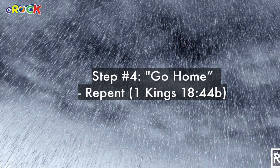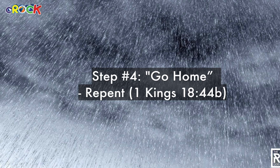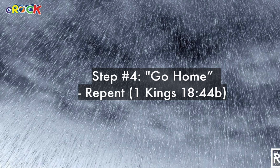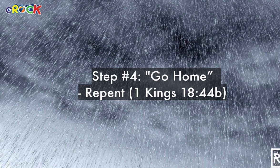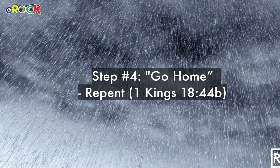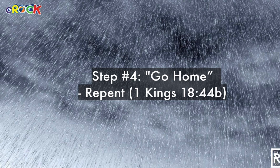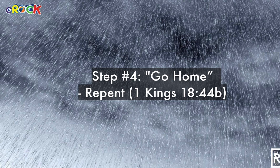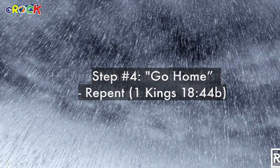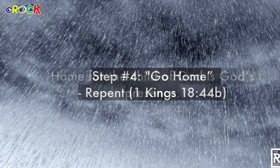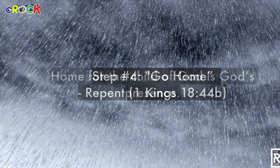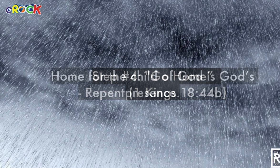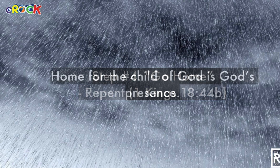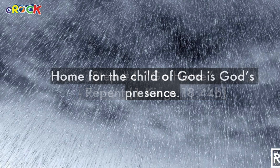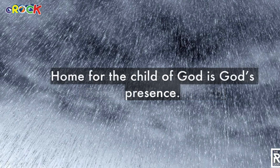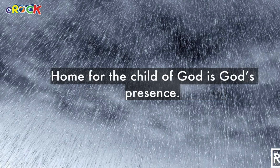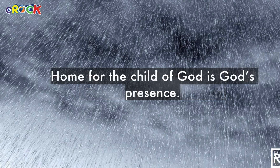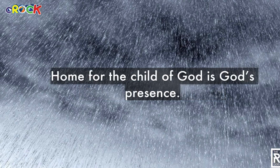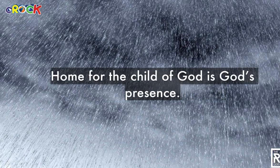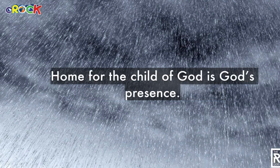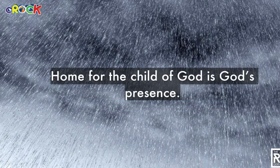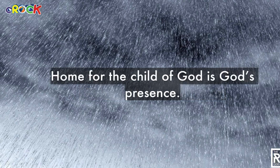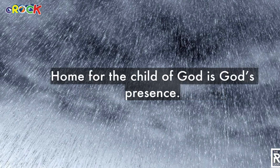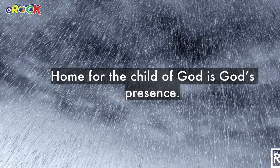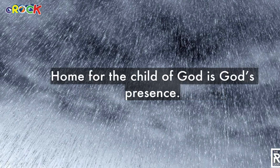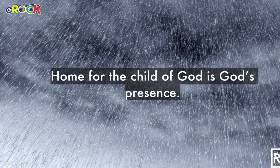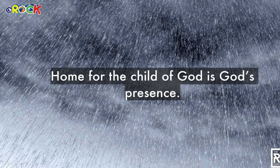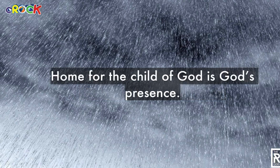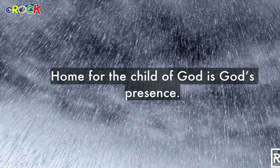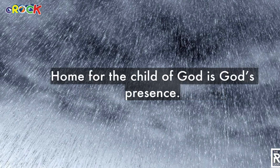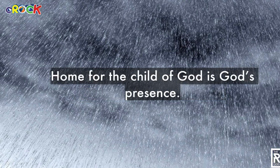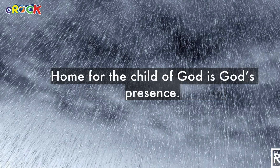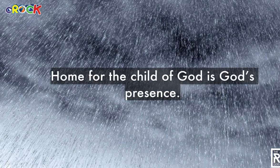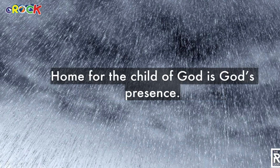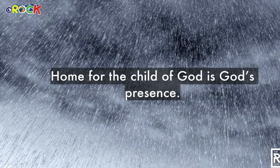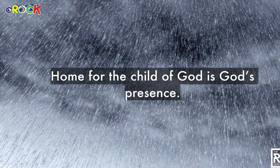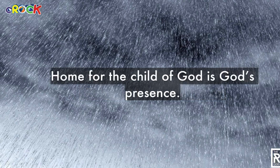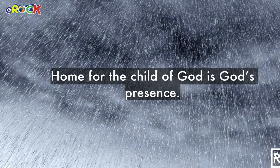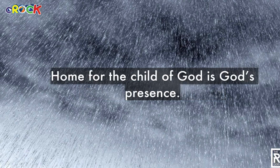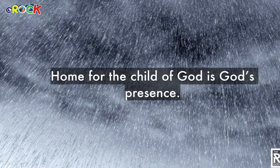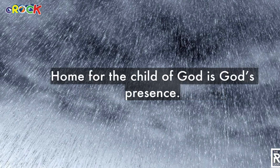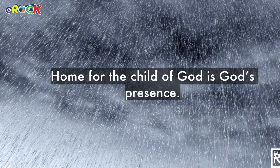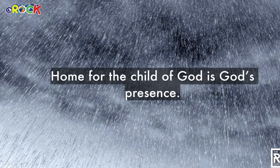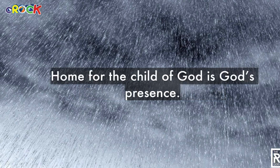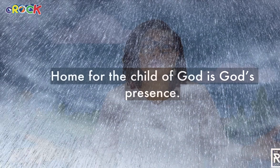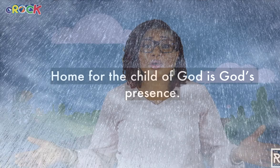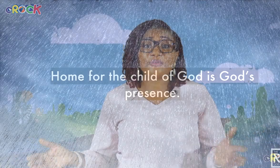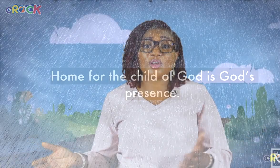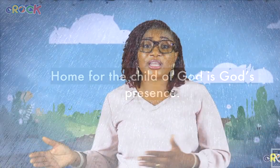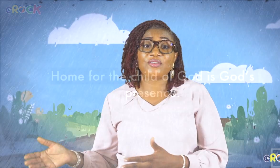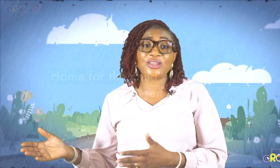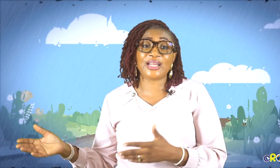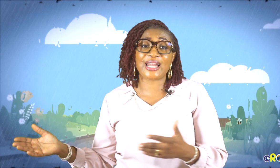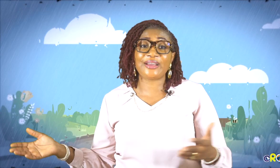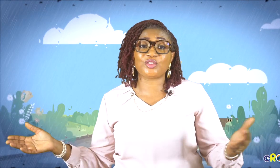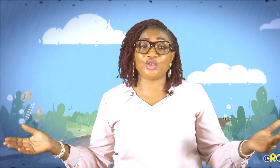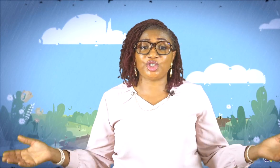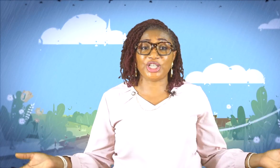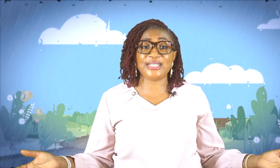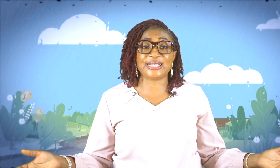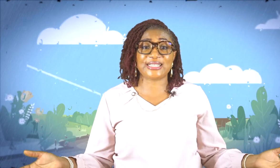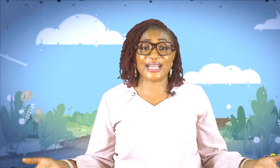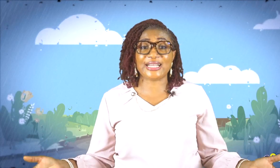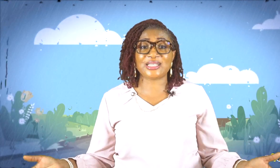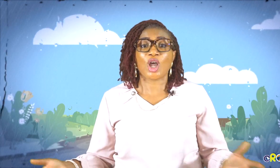verse 44b. You see, home for the child of God is God's presence. And for those who have not given their lives